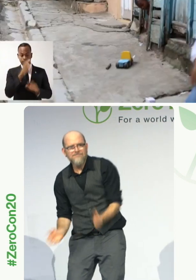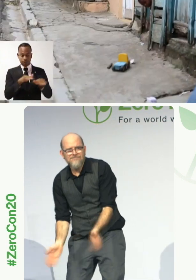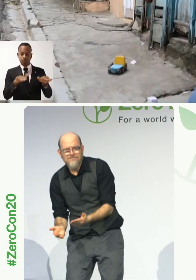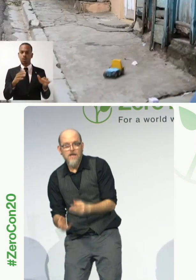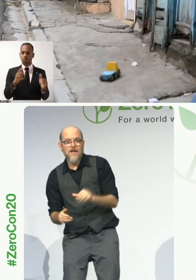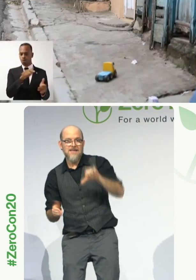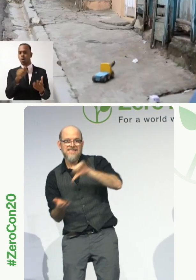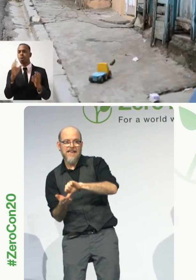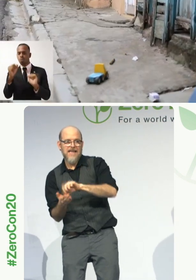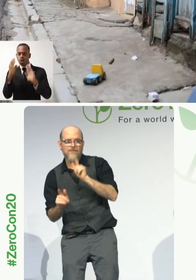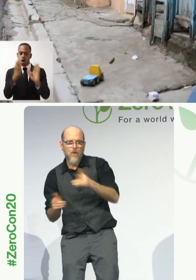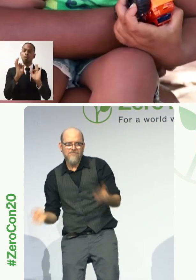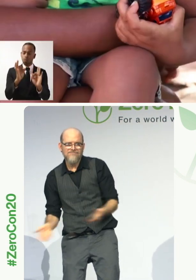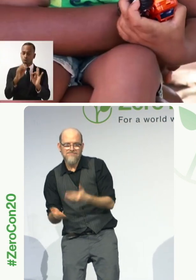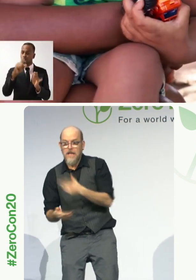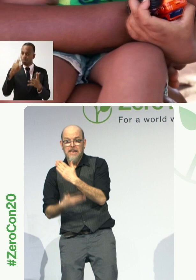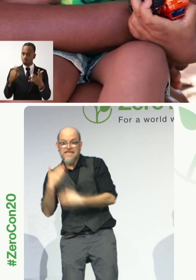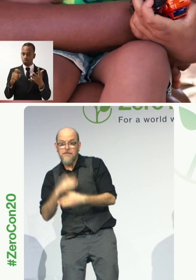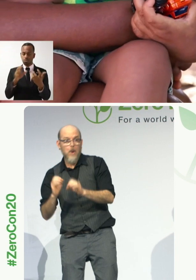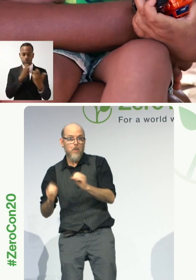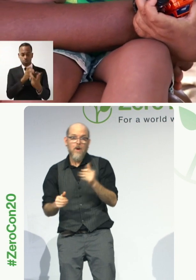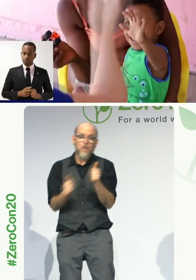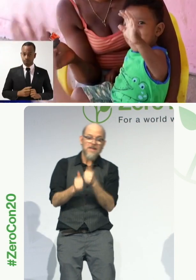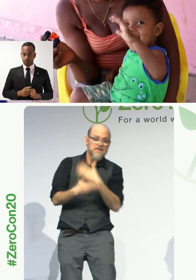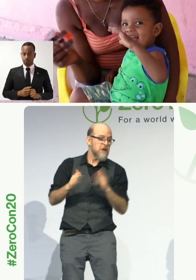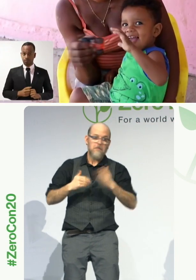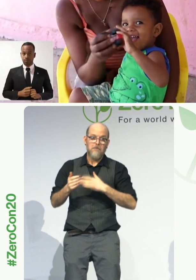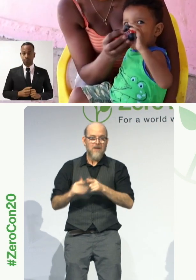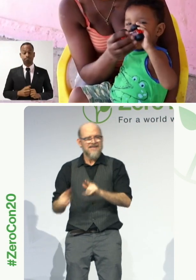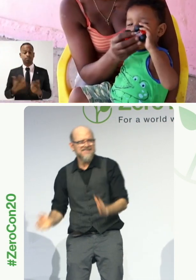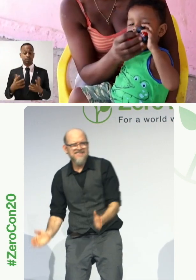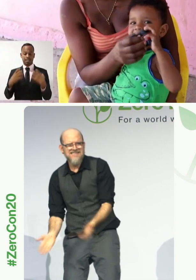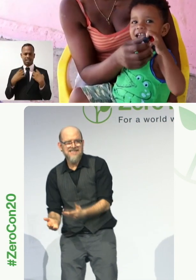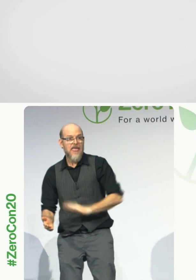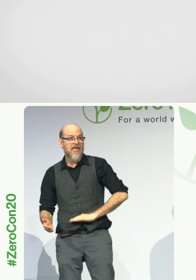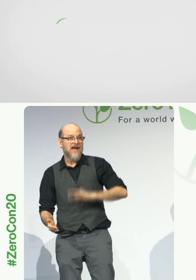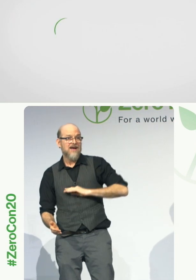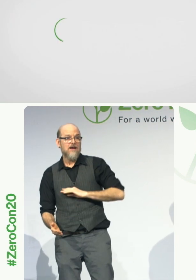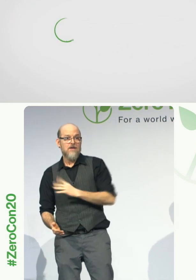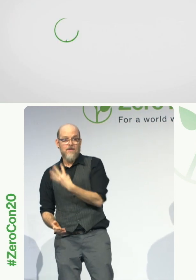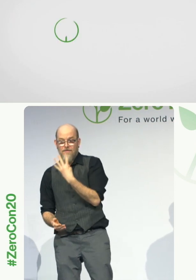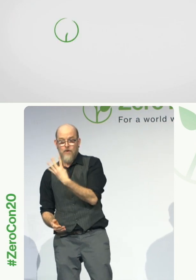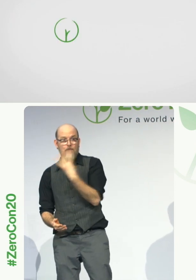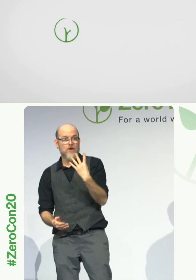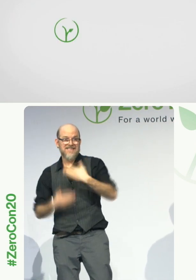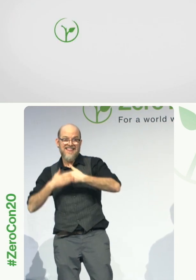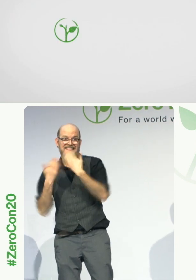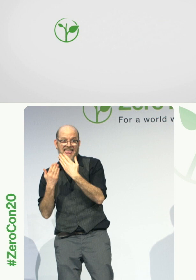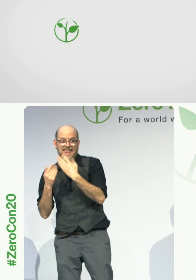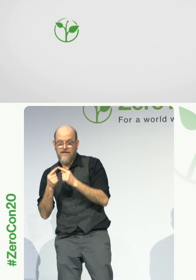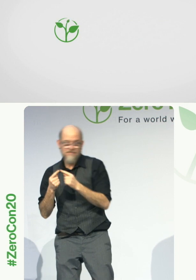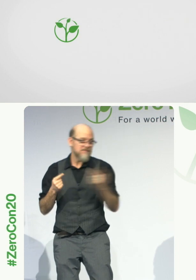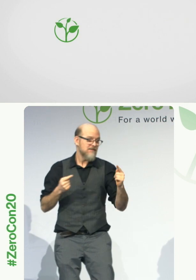and without disabilities aged 45 days to 5 years. In 2019, there